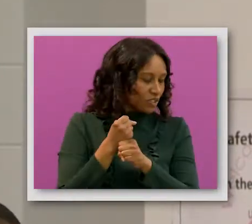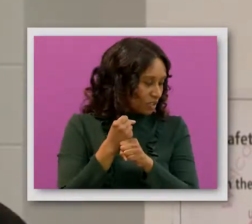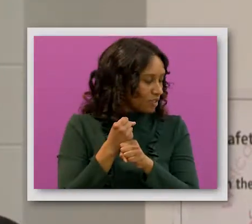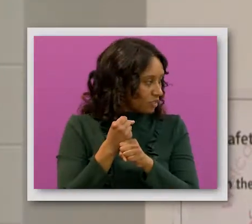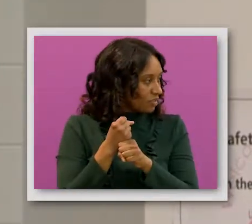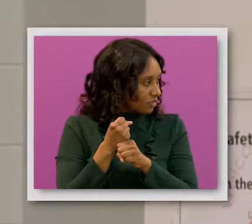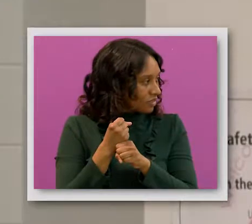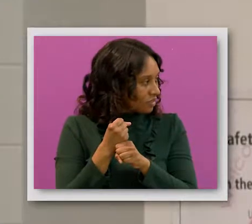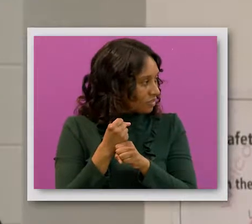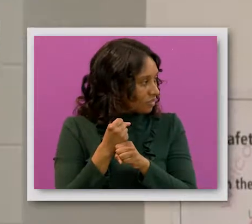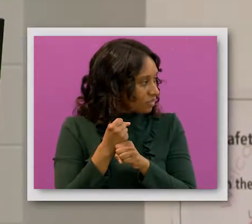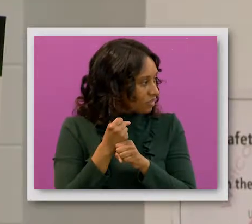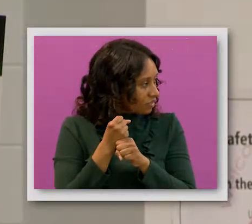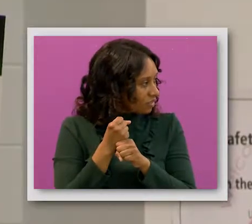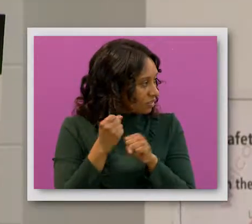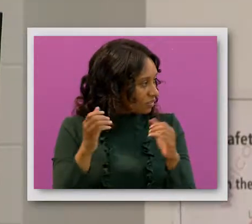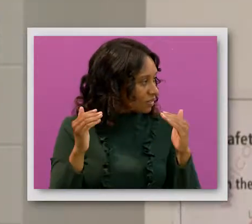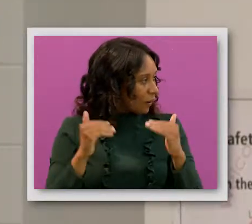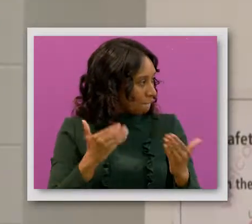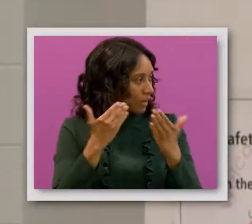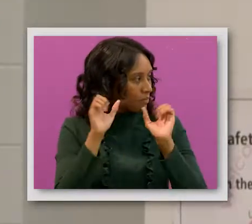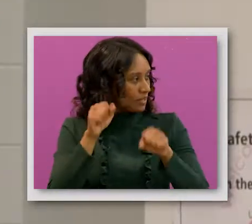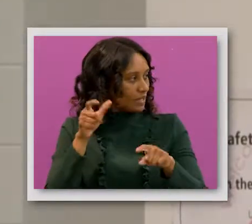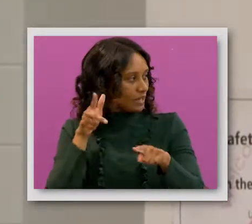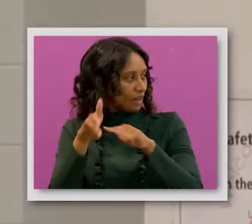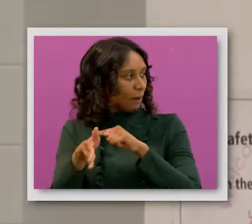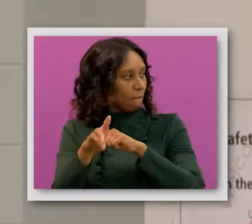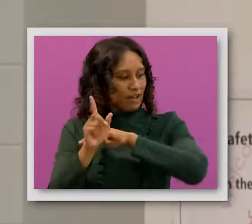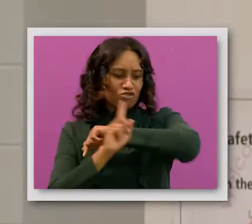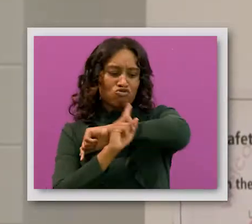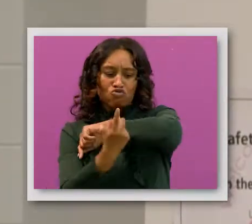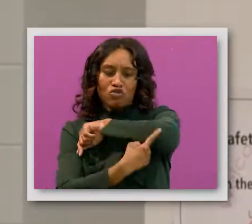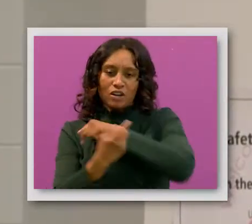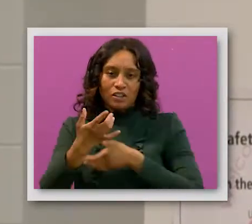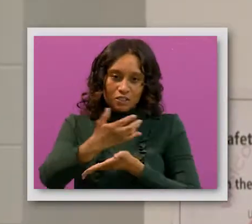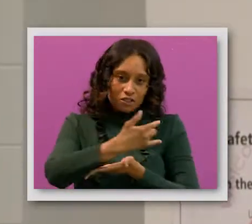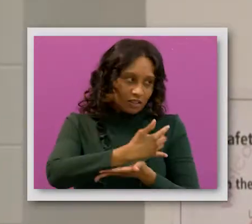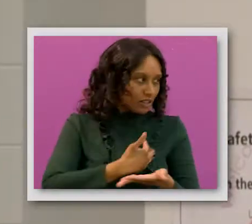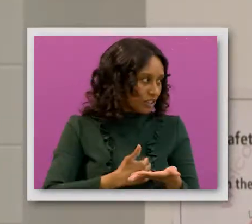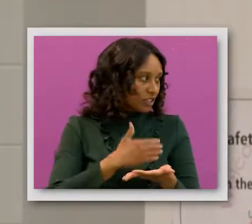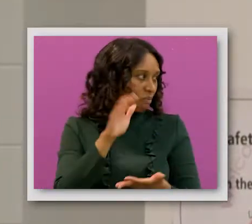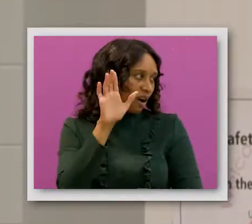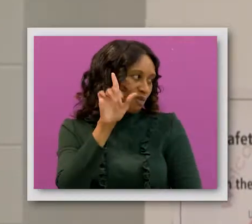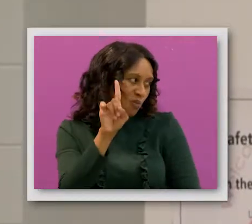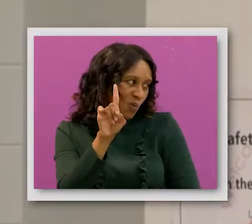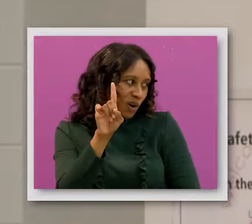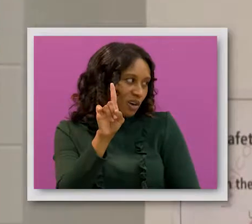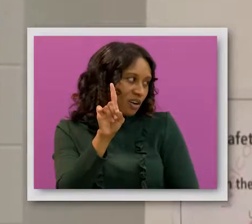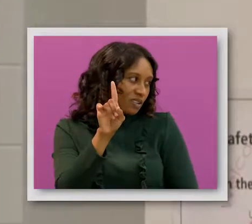And we might be able to cut back trash collection, by one